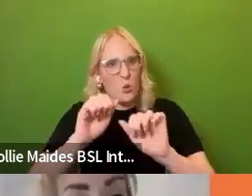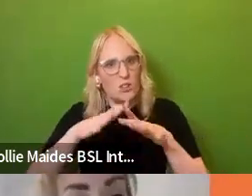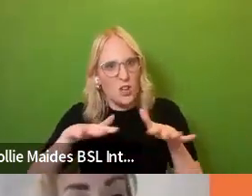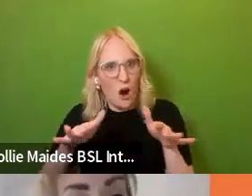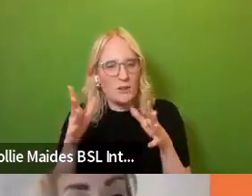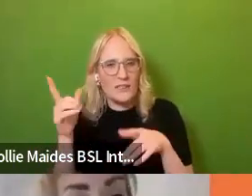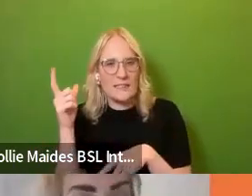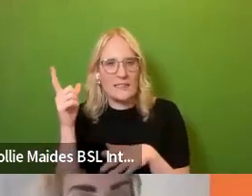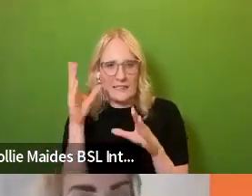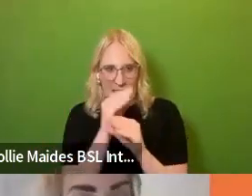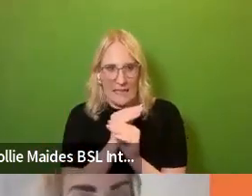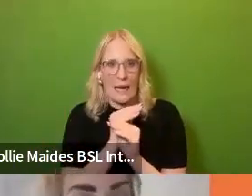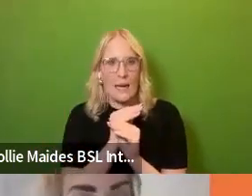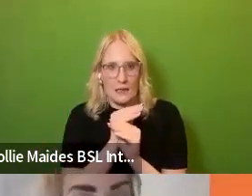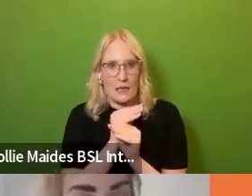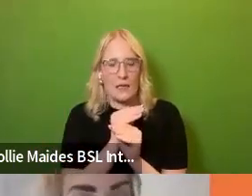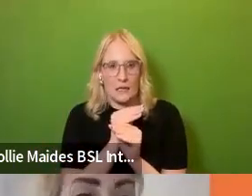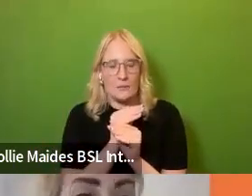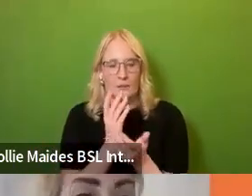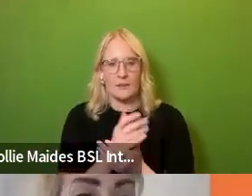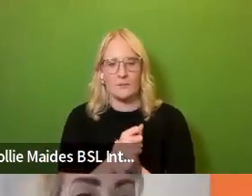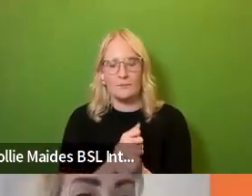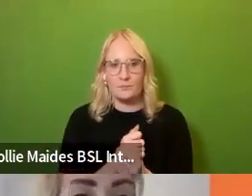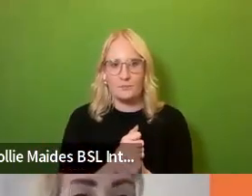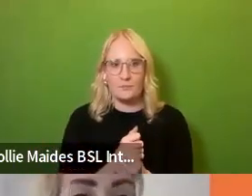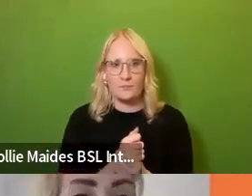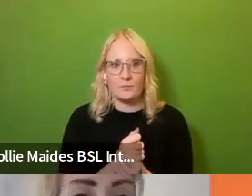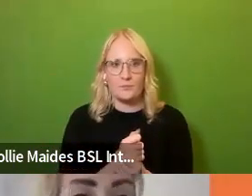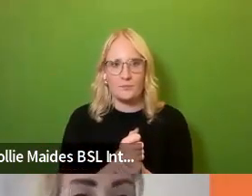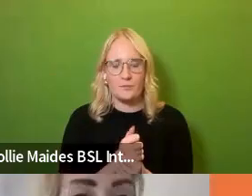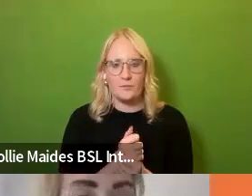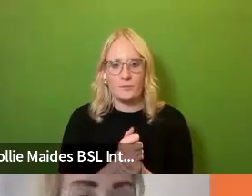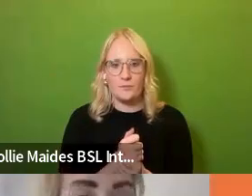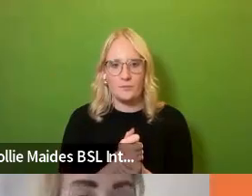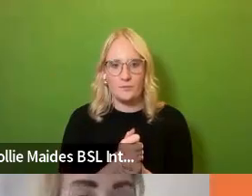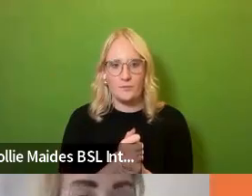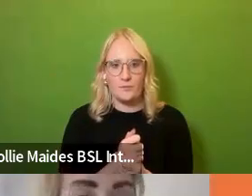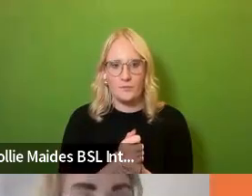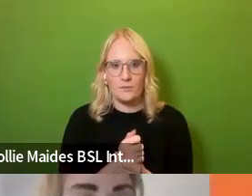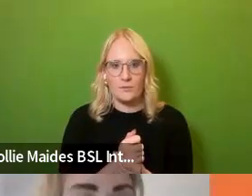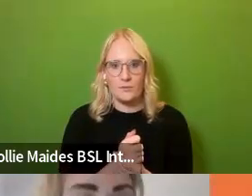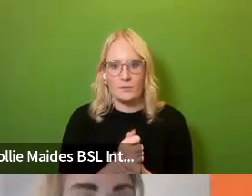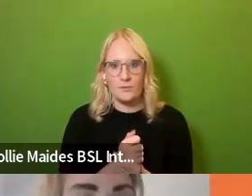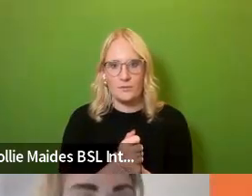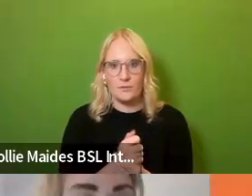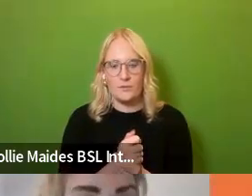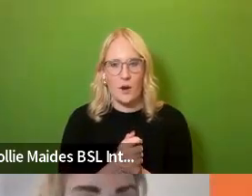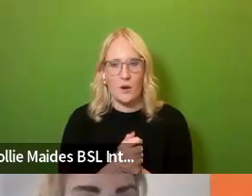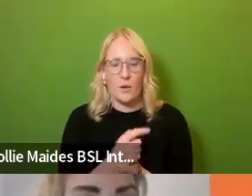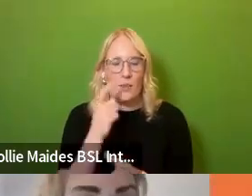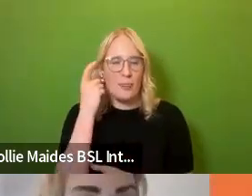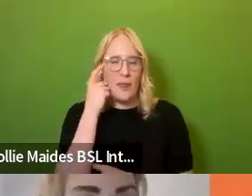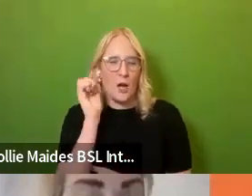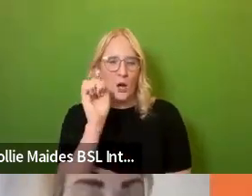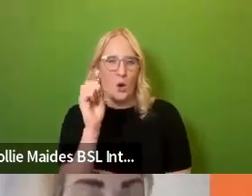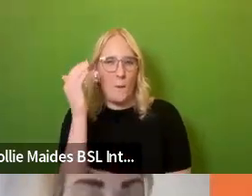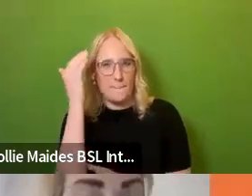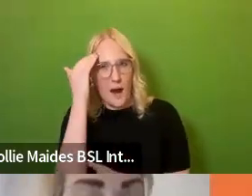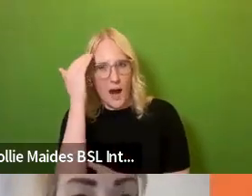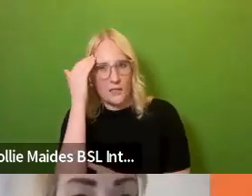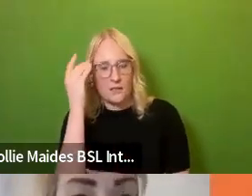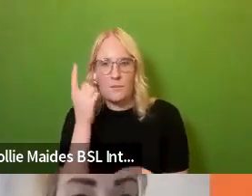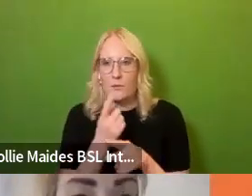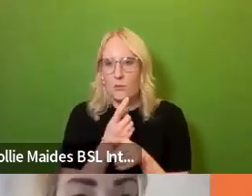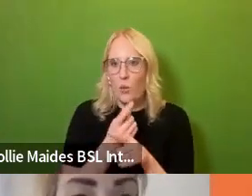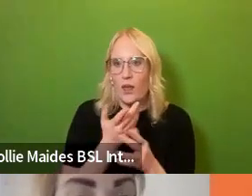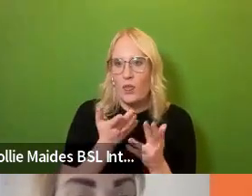just prior to then thinking about some strategies to support. Okay, so think in your mind as I'm talking through about your